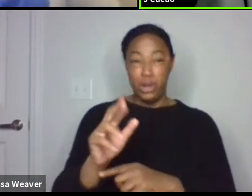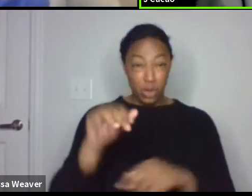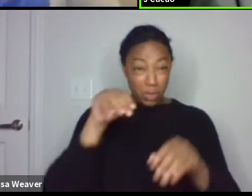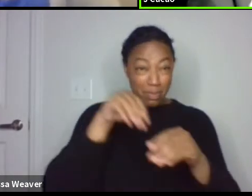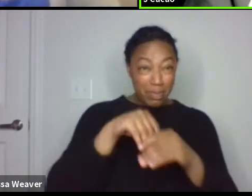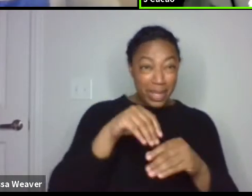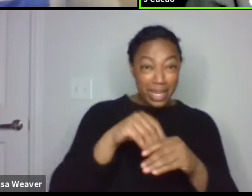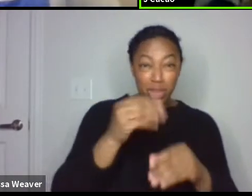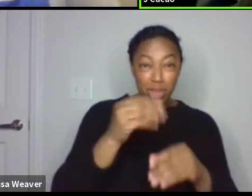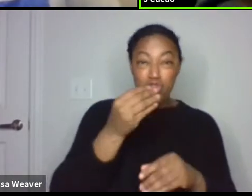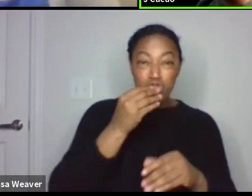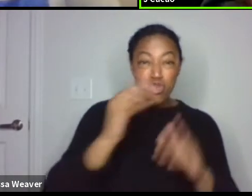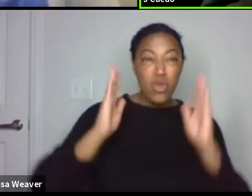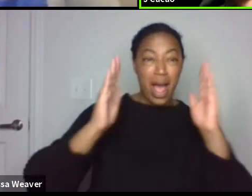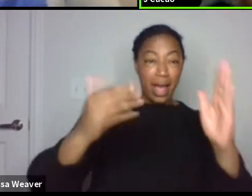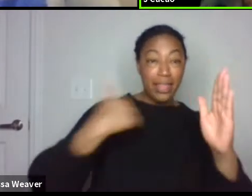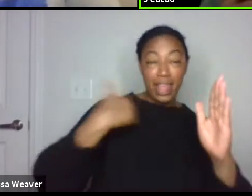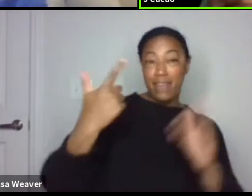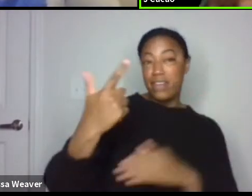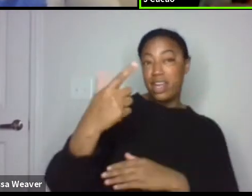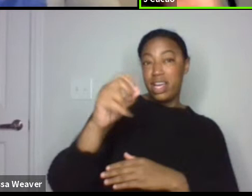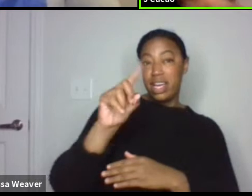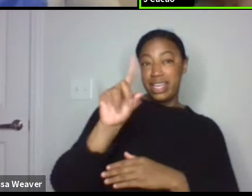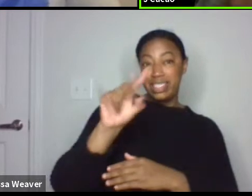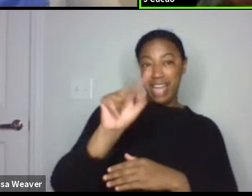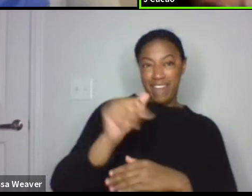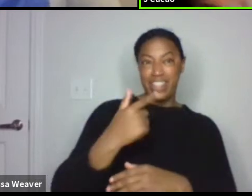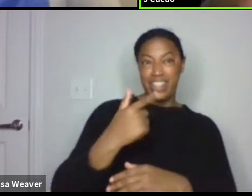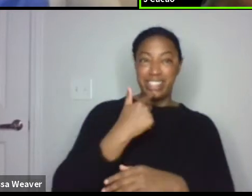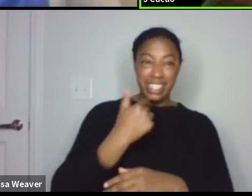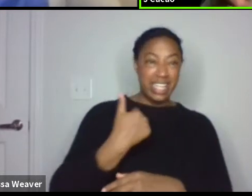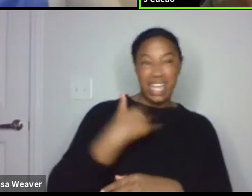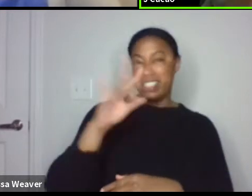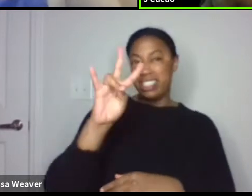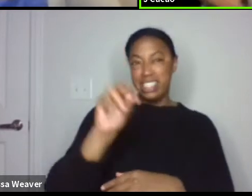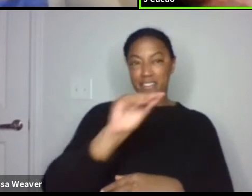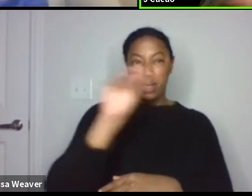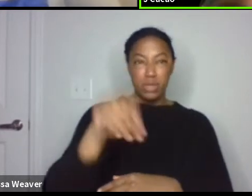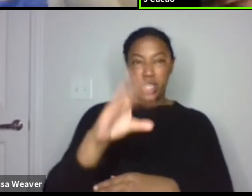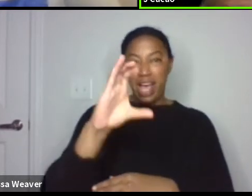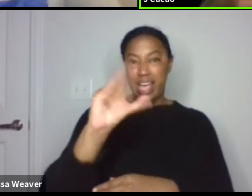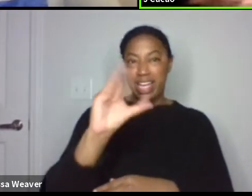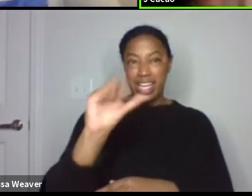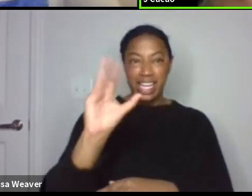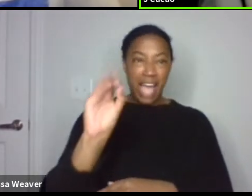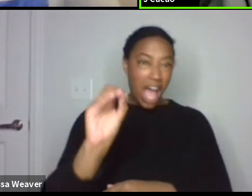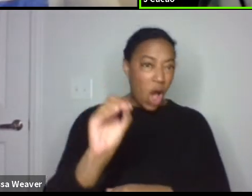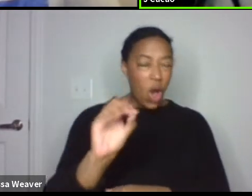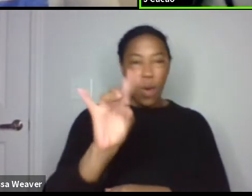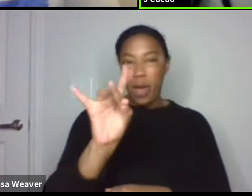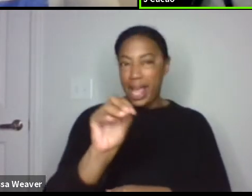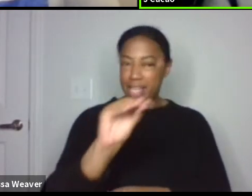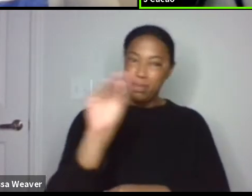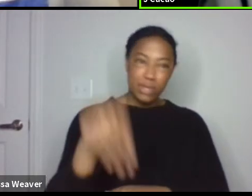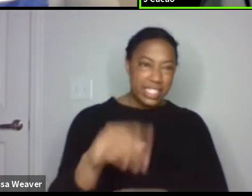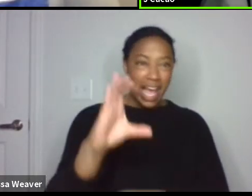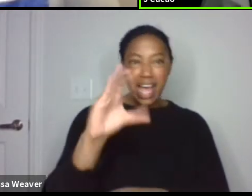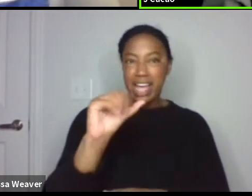like Godiva, the Godiva chocolate products, and it says contains like 70% cacao, 80% cacao, whatever the case may be.